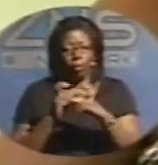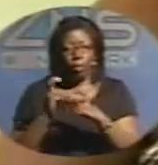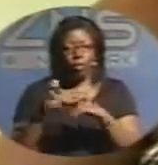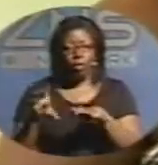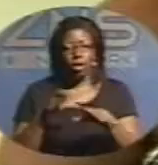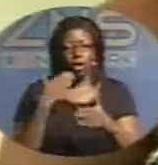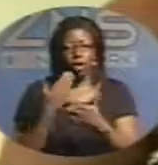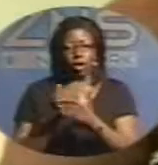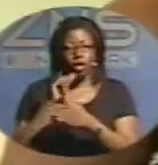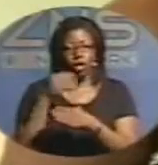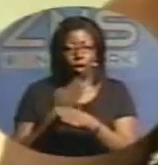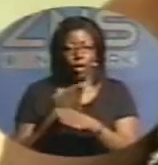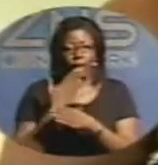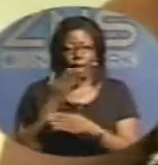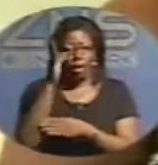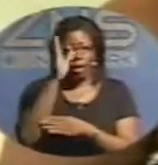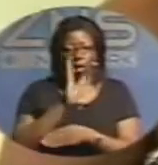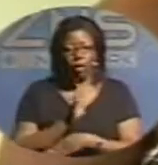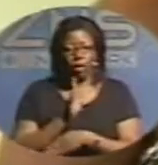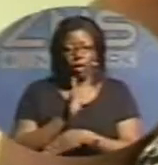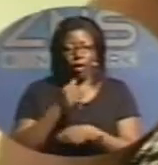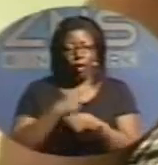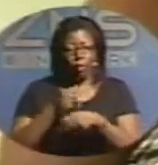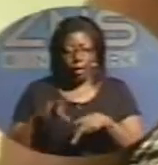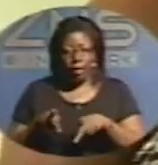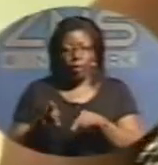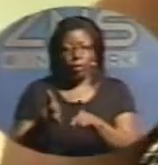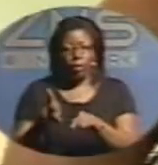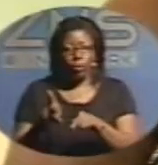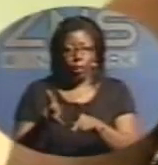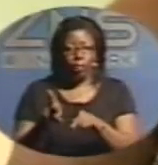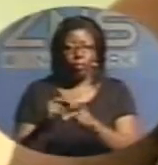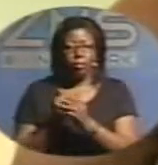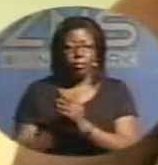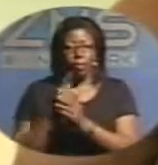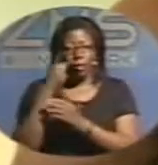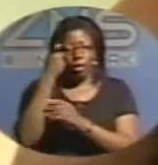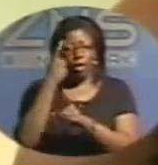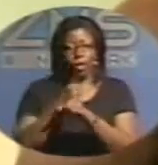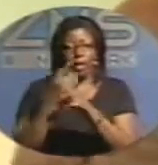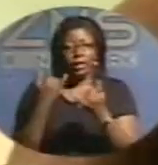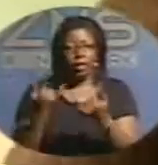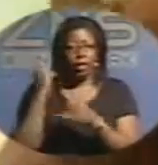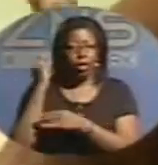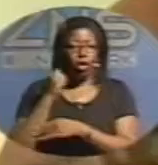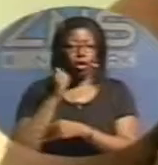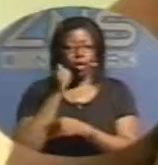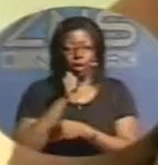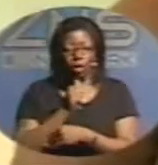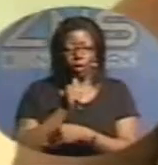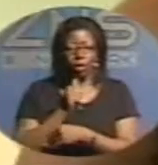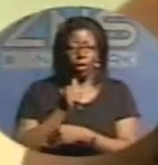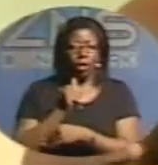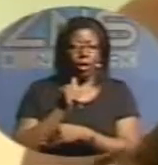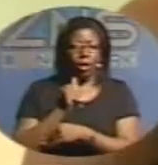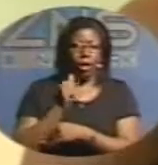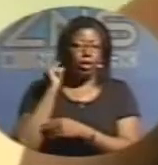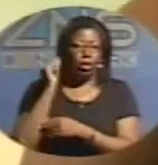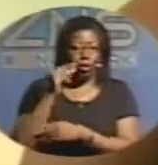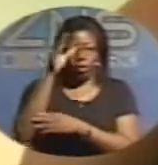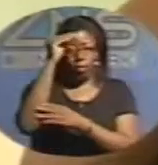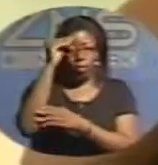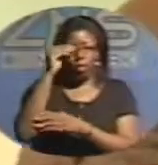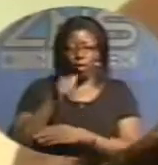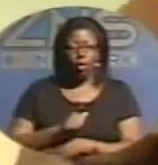And I thank God that we paved the way, because right now, the Golden Girls, the Golden Guys, they're making us so